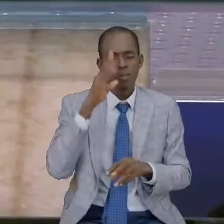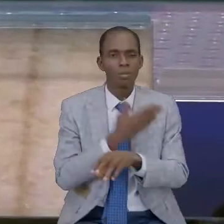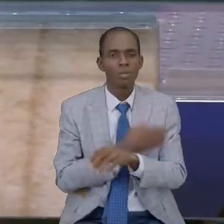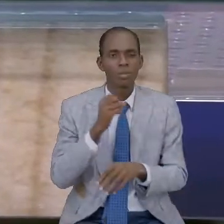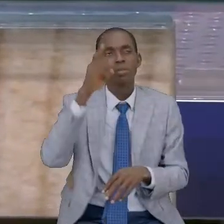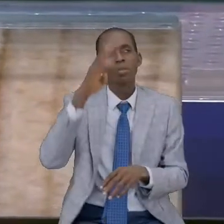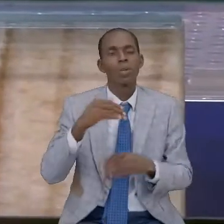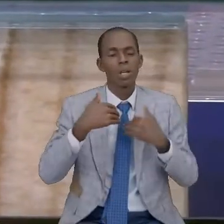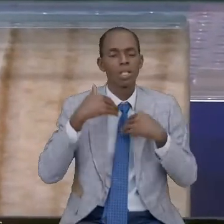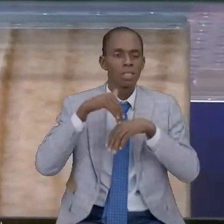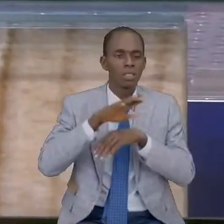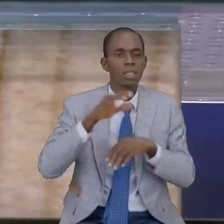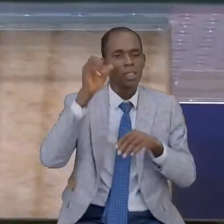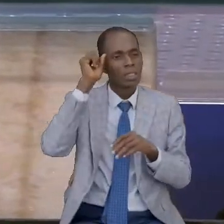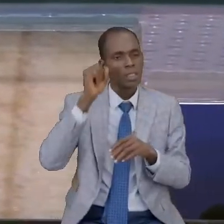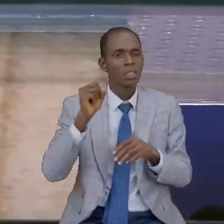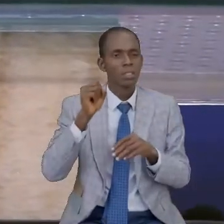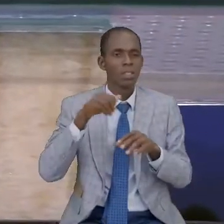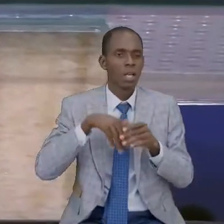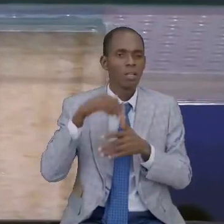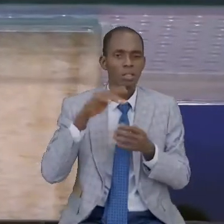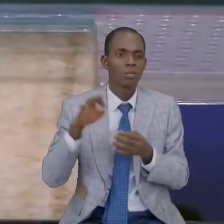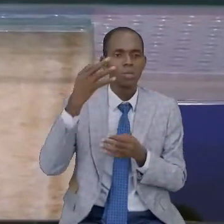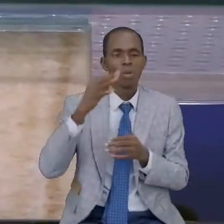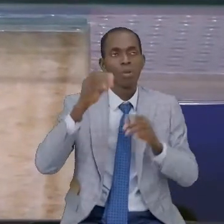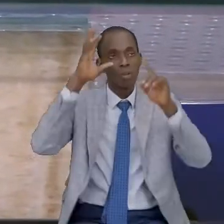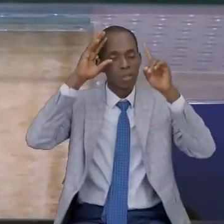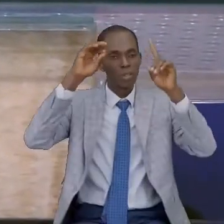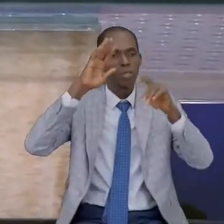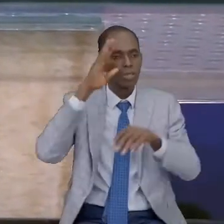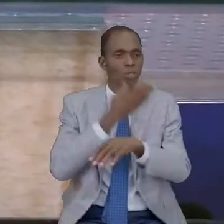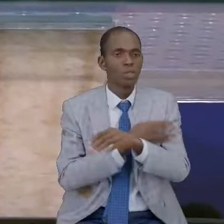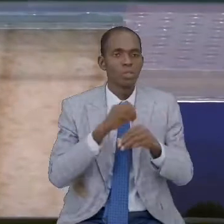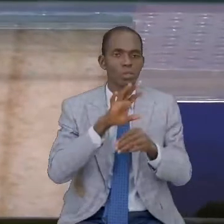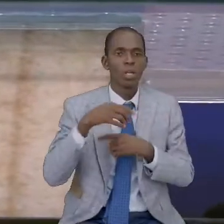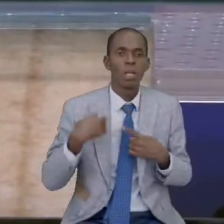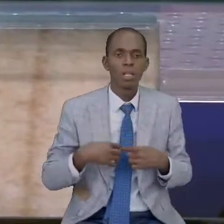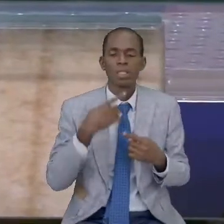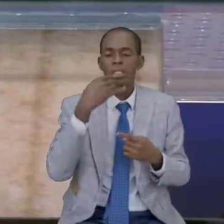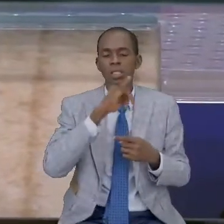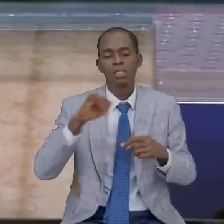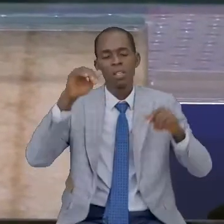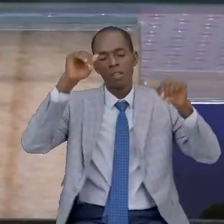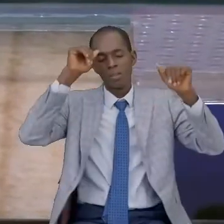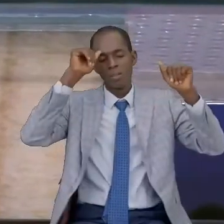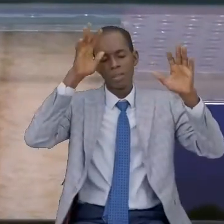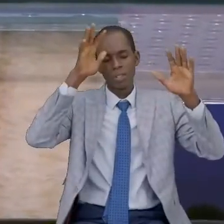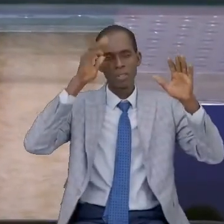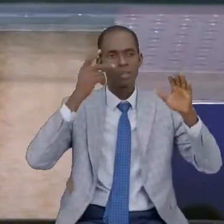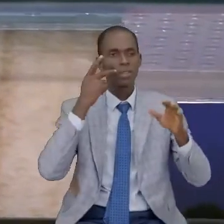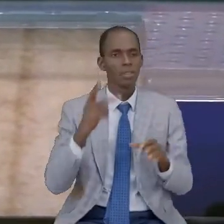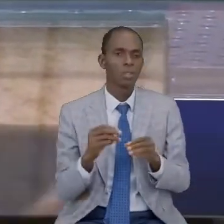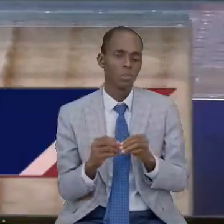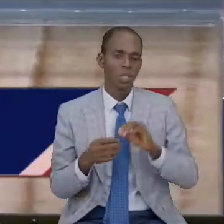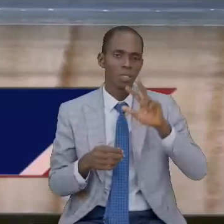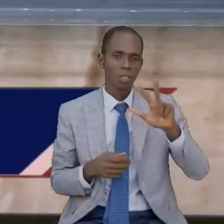sent forth the Spirit of his Son into your hearts, crying, Abba Father. Three things we're looking at. Number